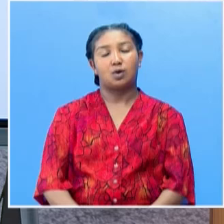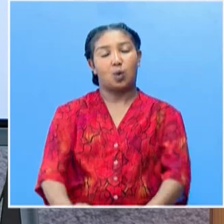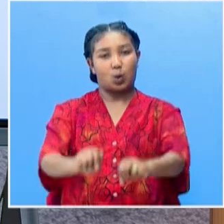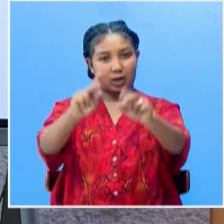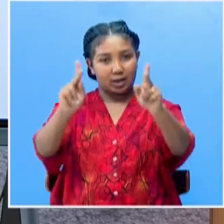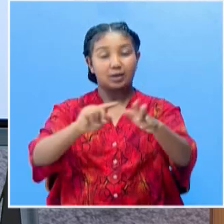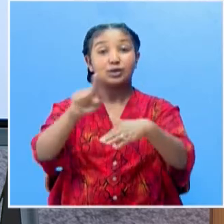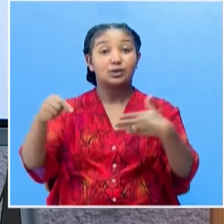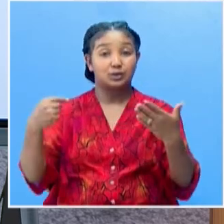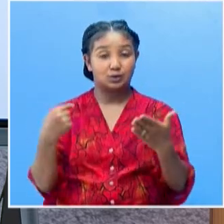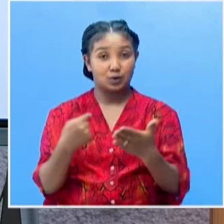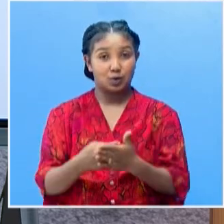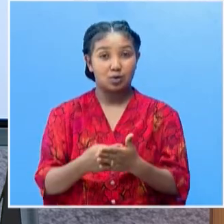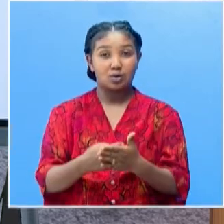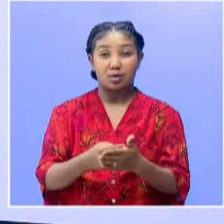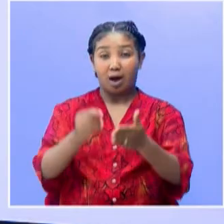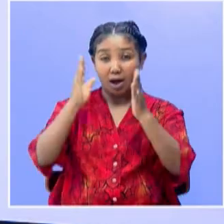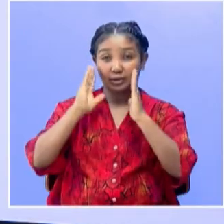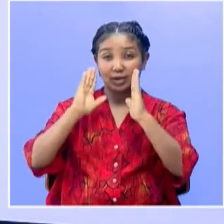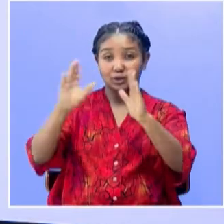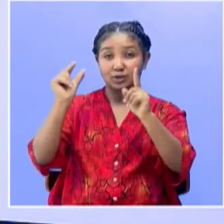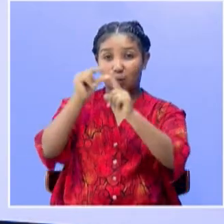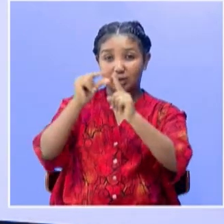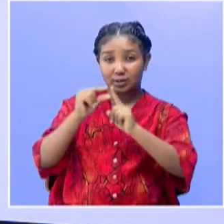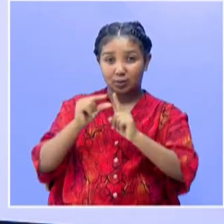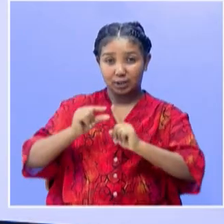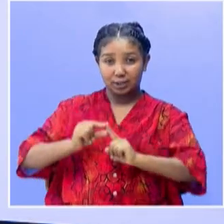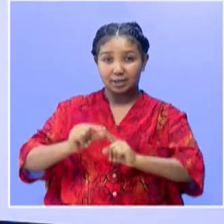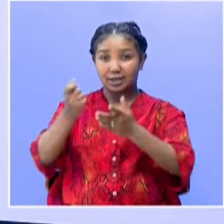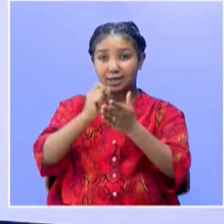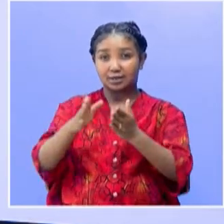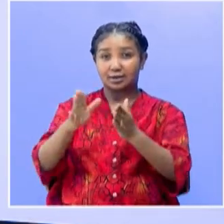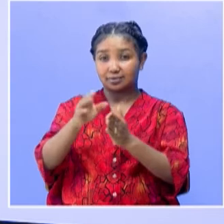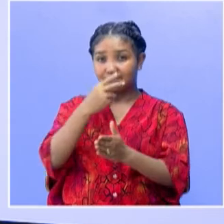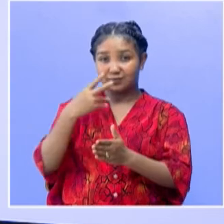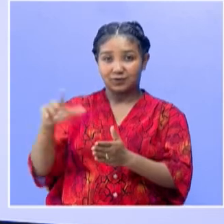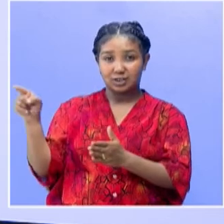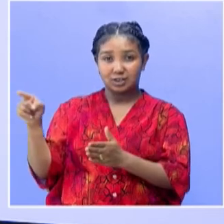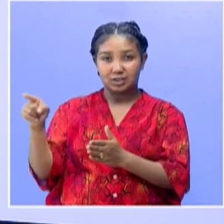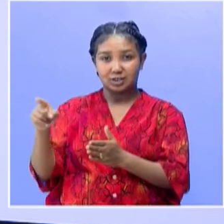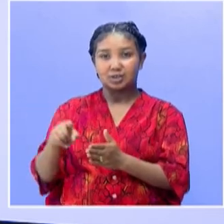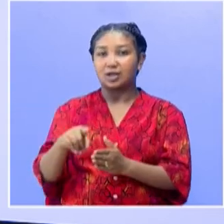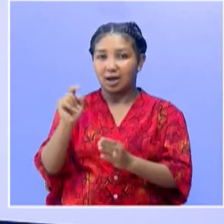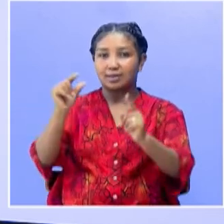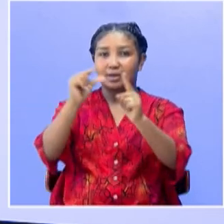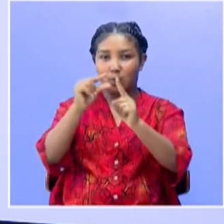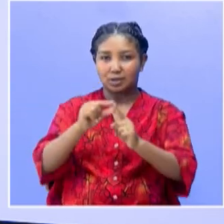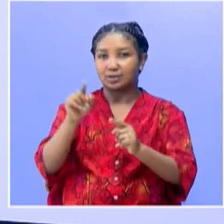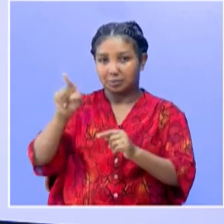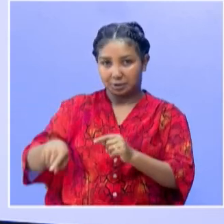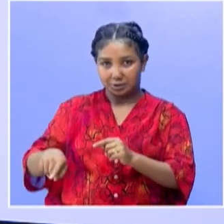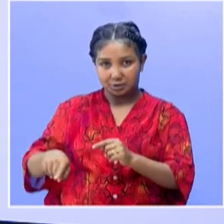Okay, so did you give attention to the words that were written in bold? Yeah, the words were